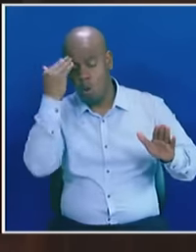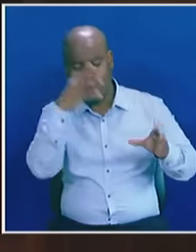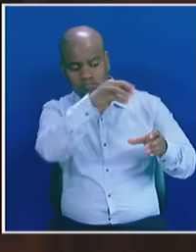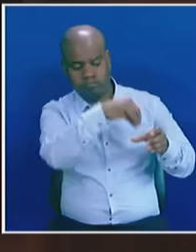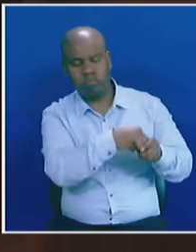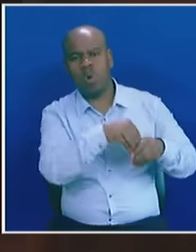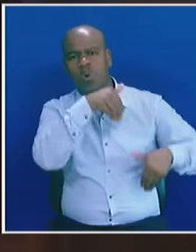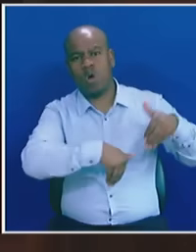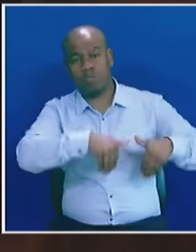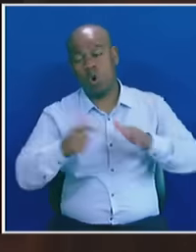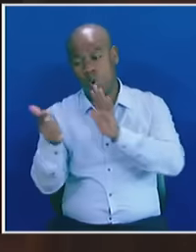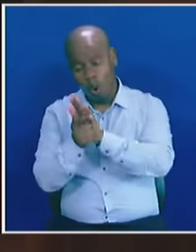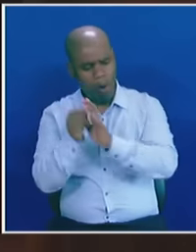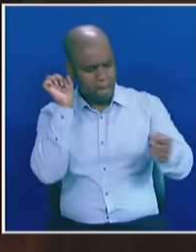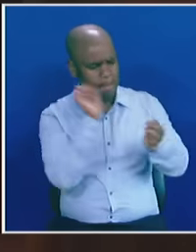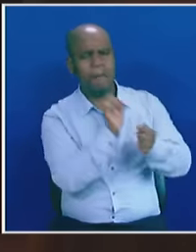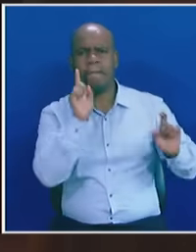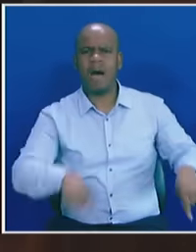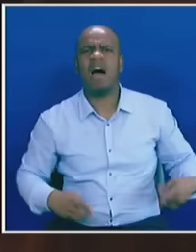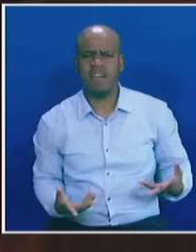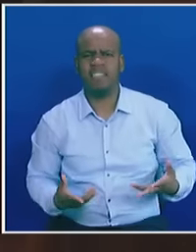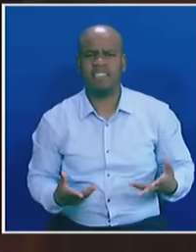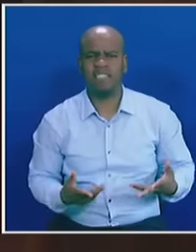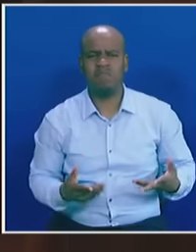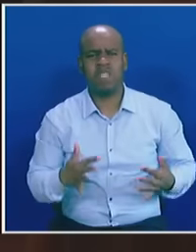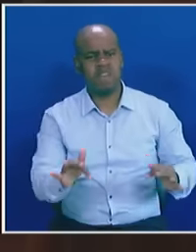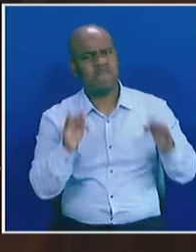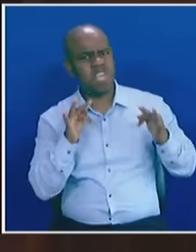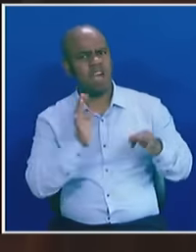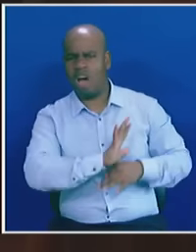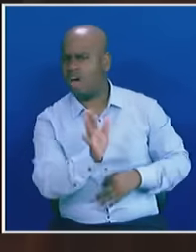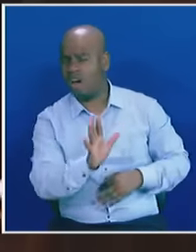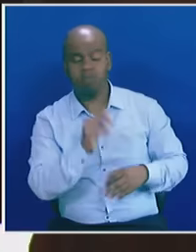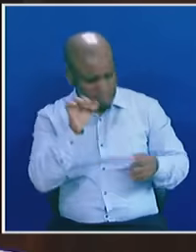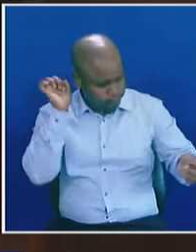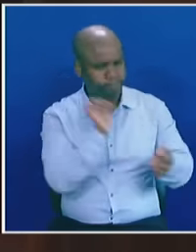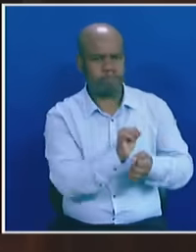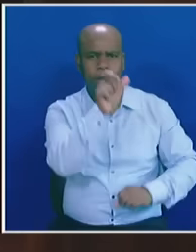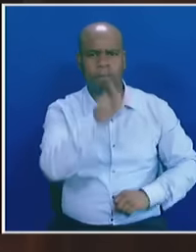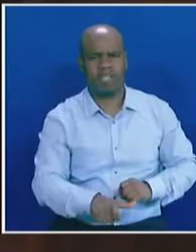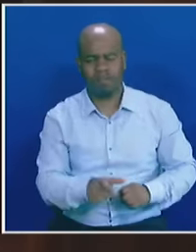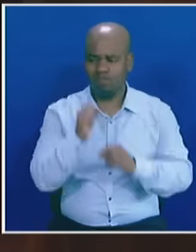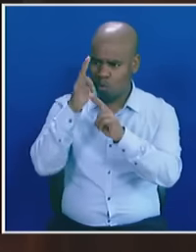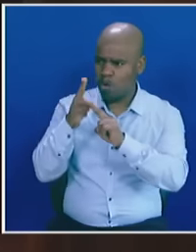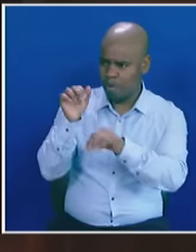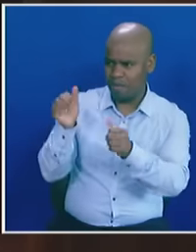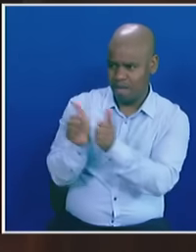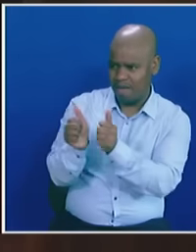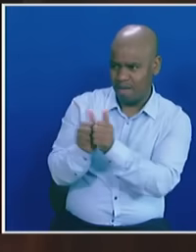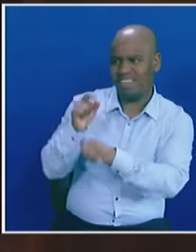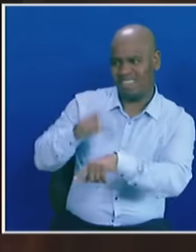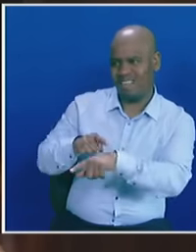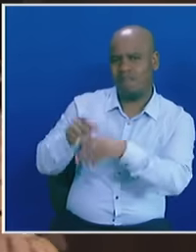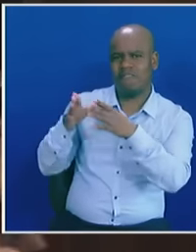with by the law enforcement agencies without fear or favor. Honorable member, your time is